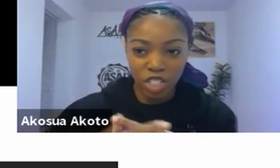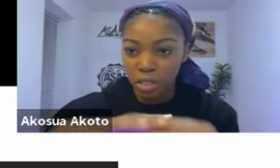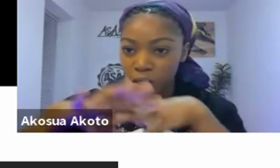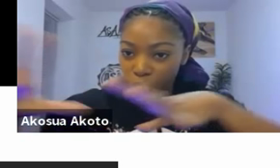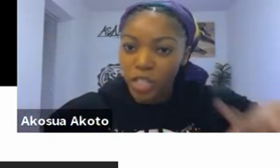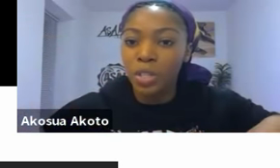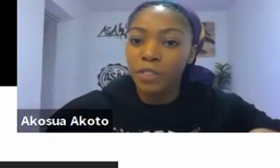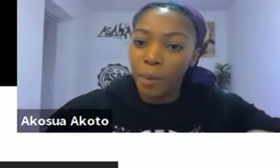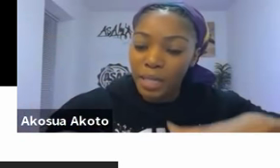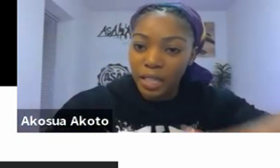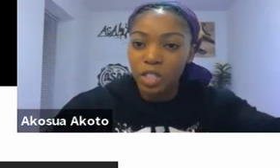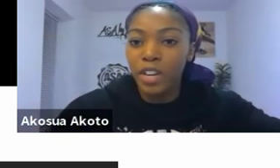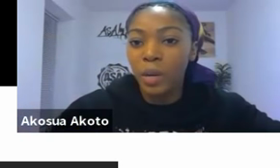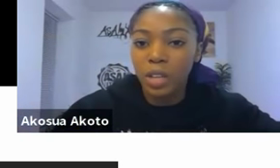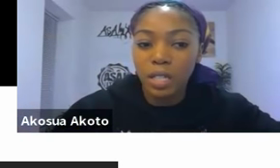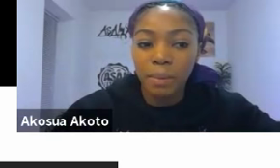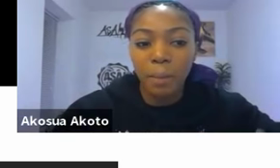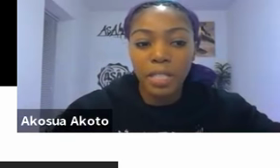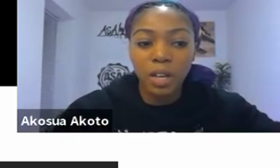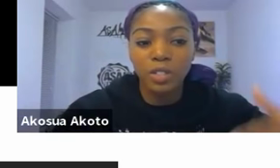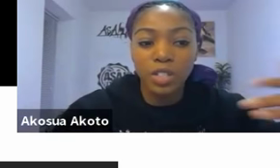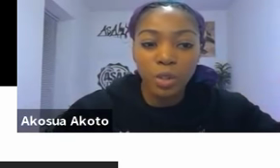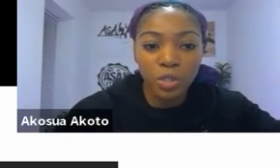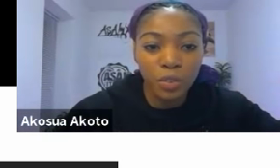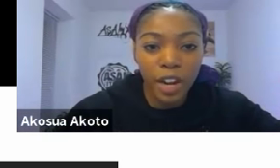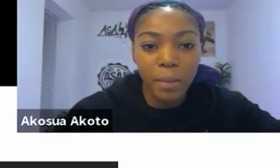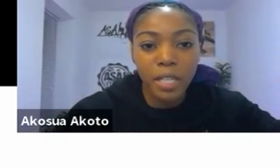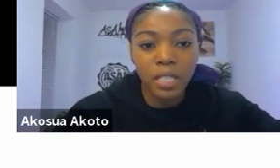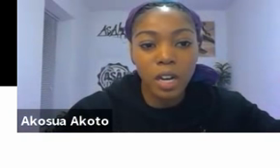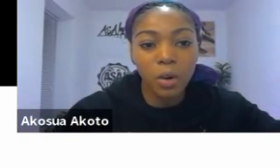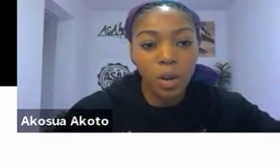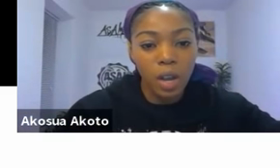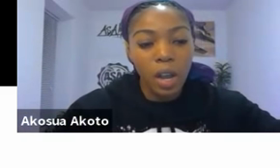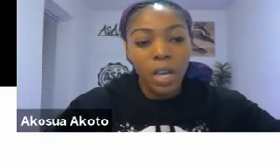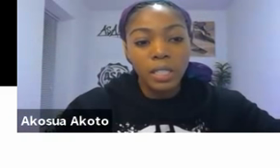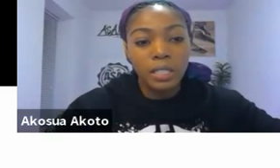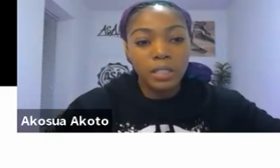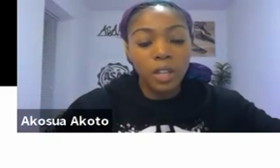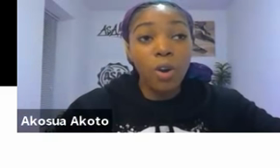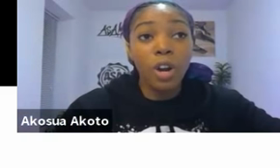It's not just physical environment like the terrain we talked about, but it's also the social environment. So